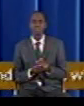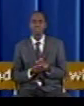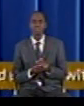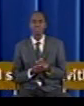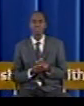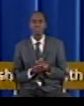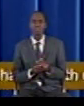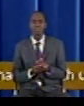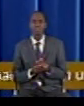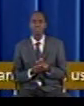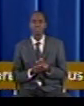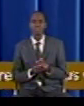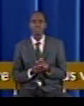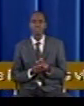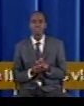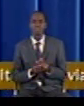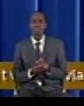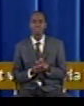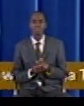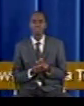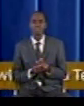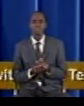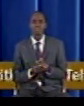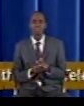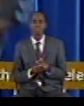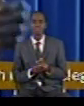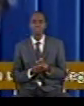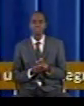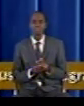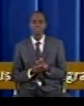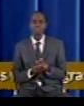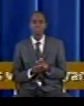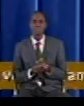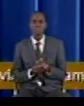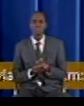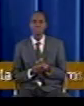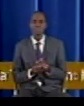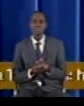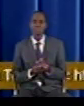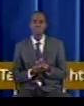hukungu wa mami inu zanya mba mungu anloho